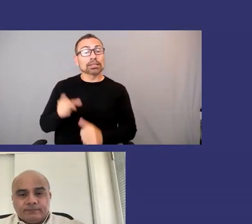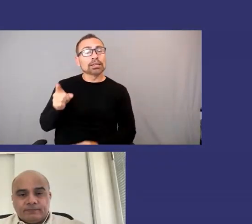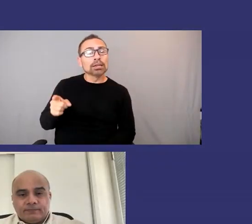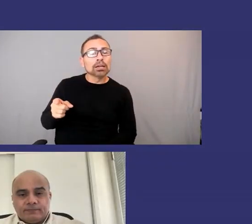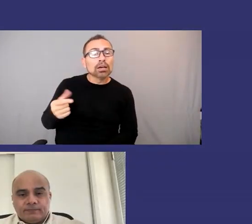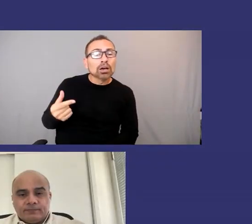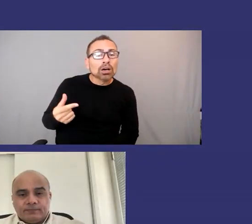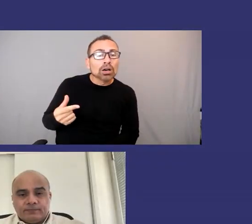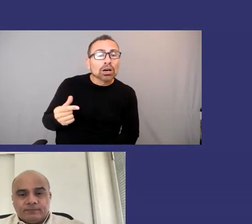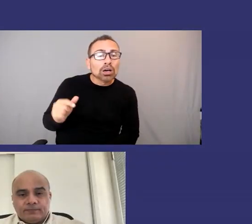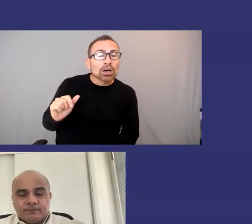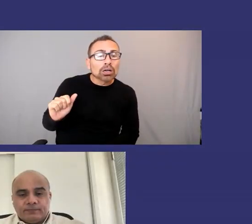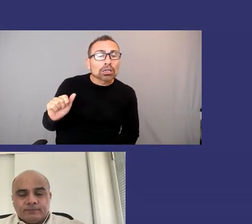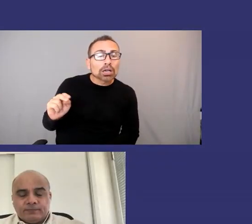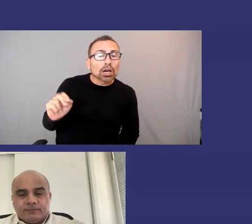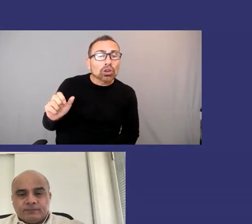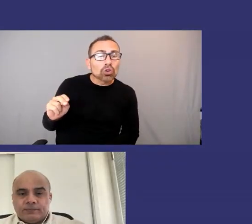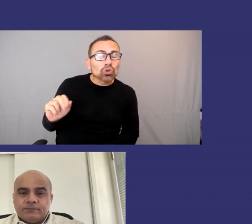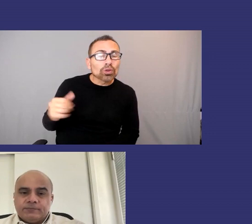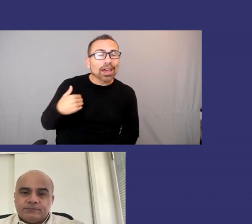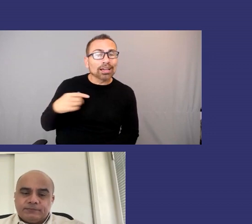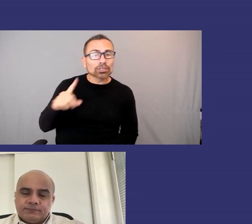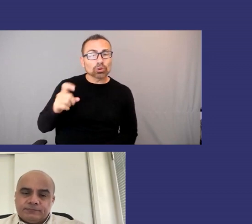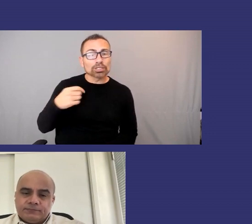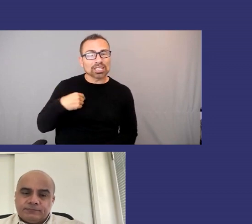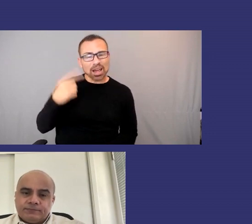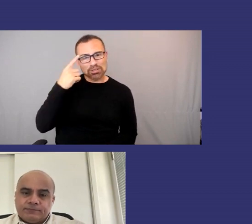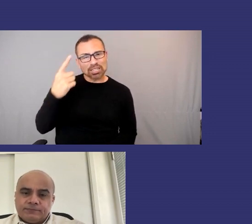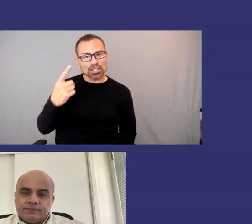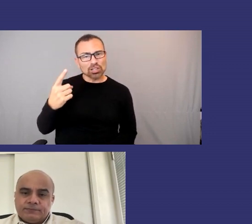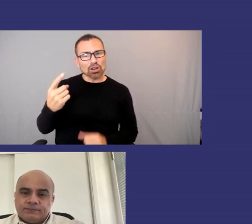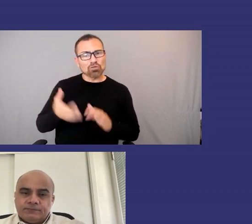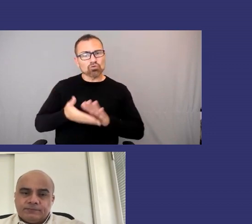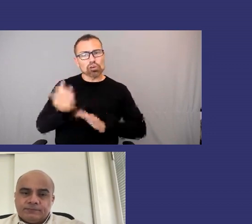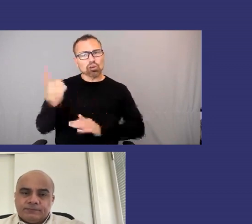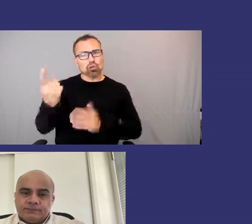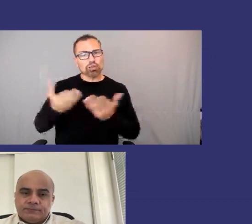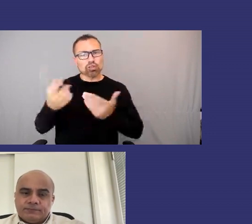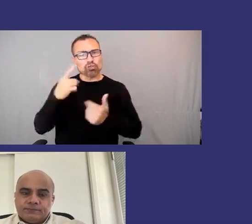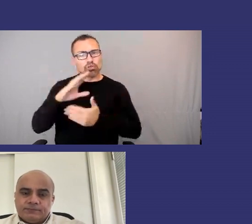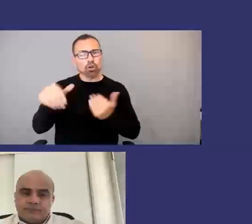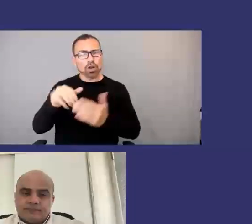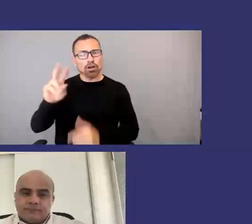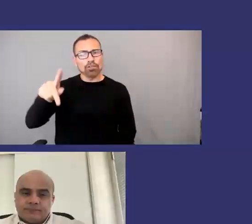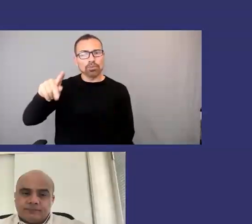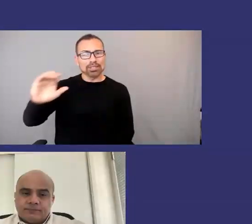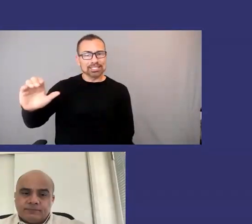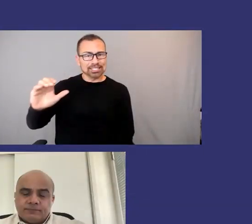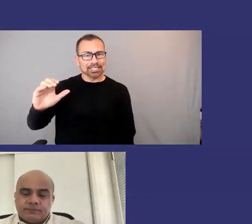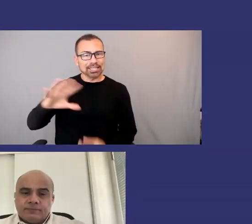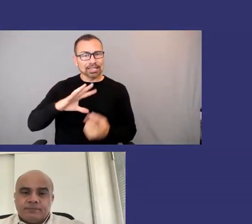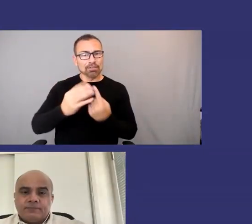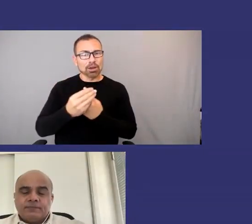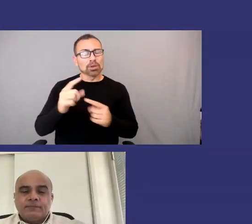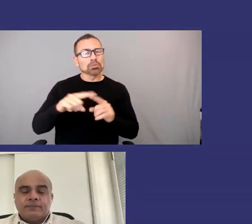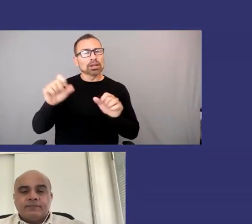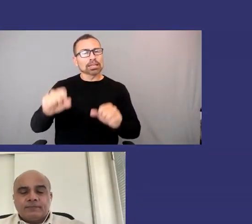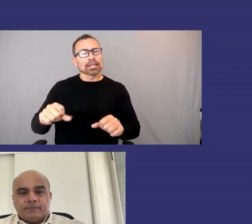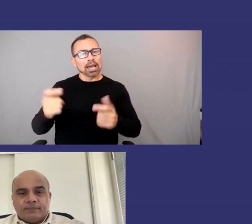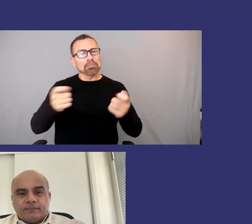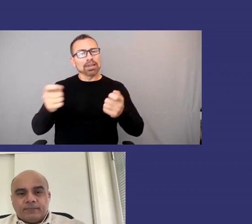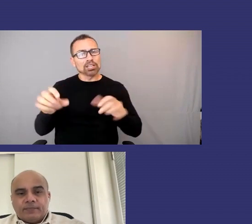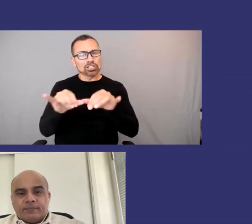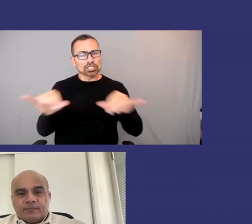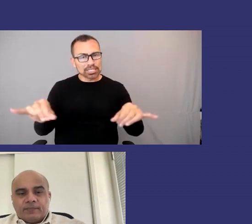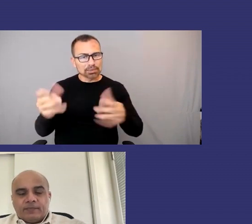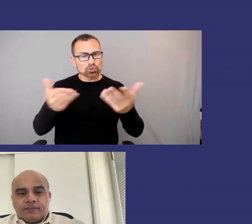of running one service for all VPC environments, but will I be able to manage the same service across different regions? And if I